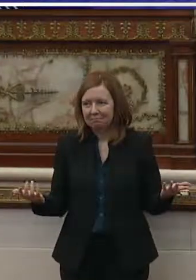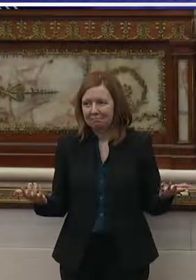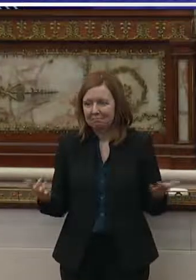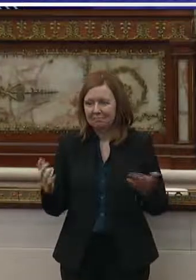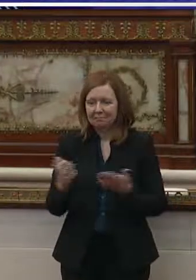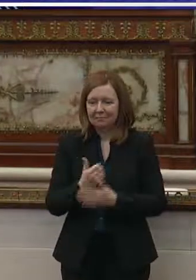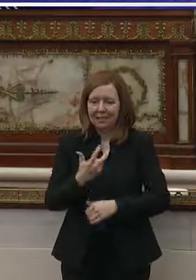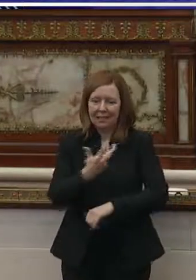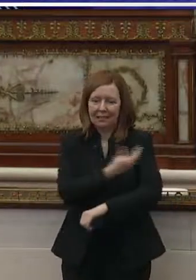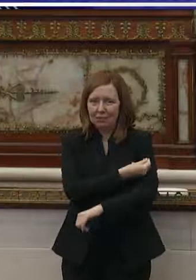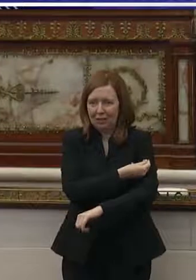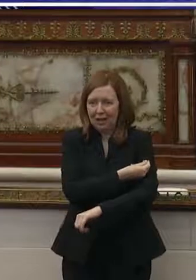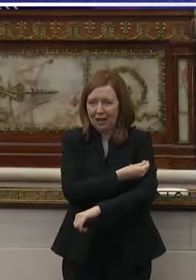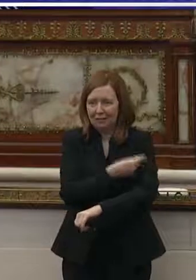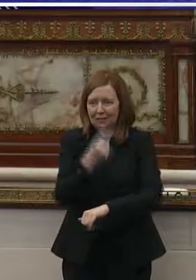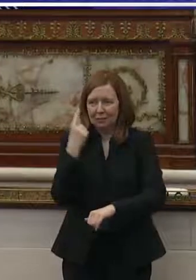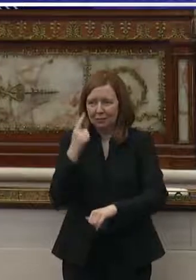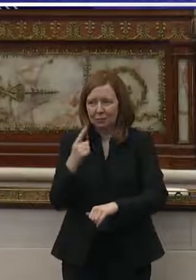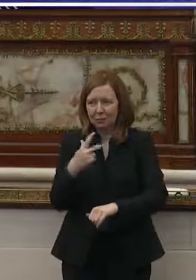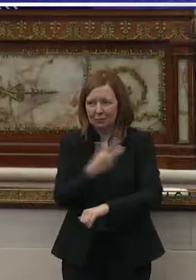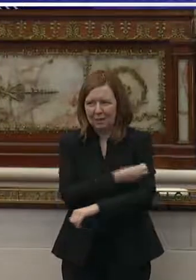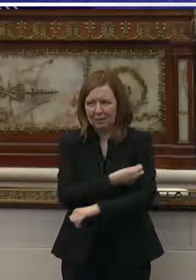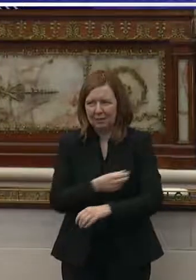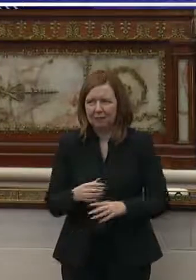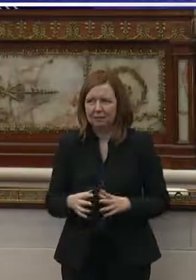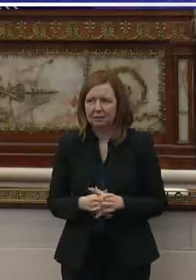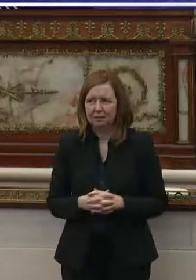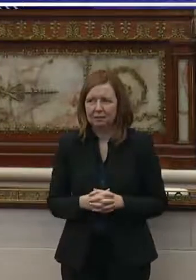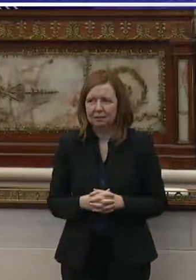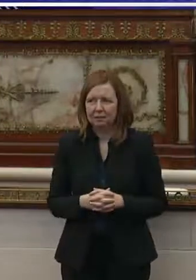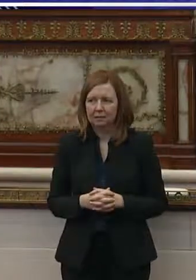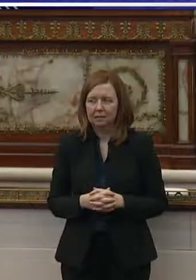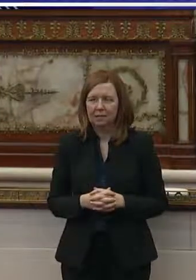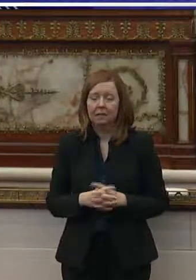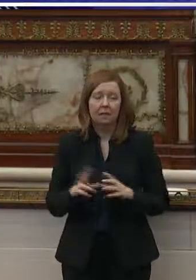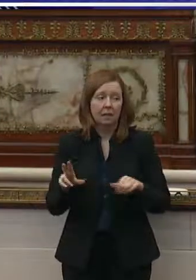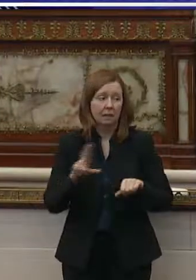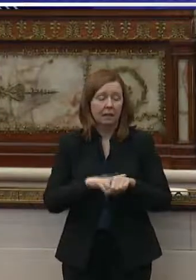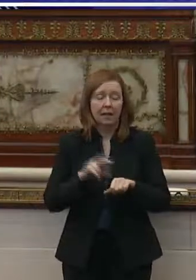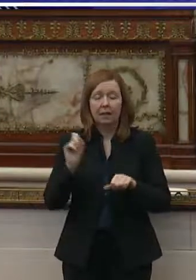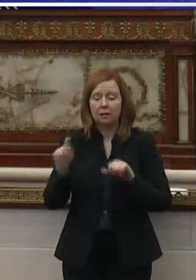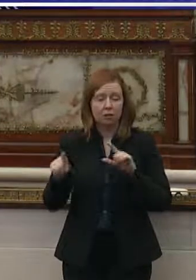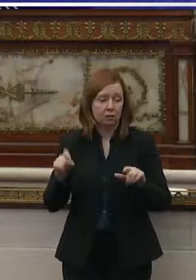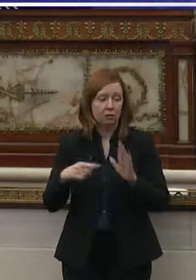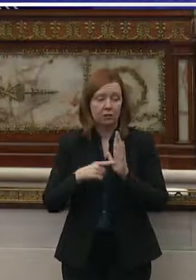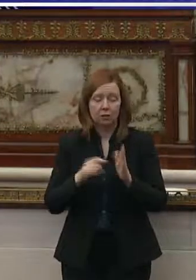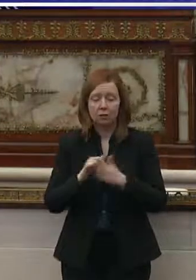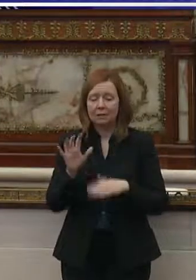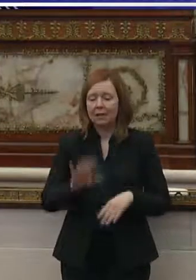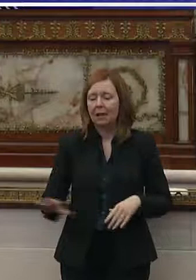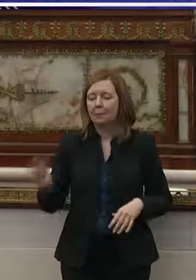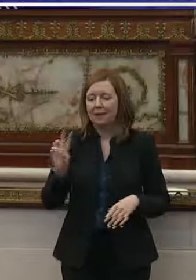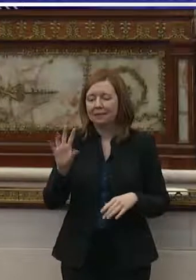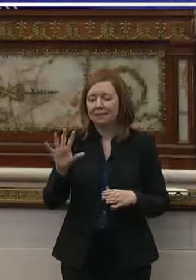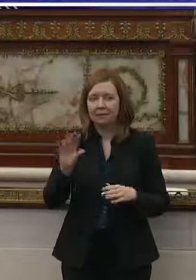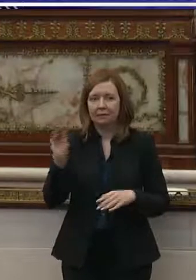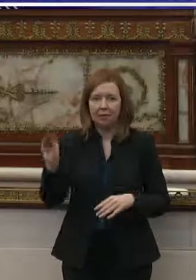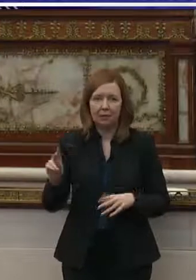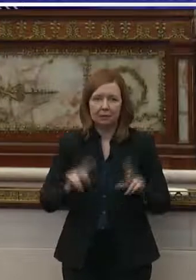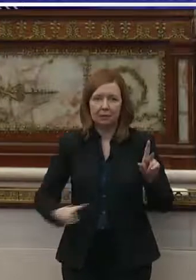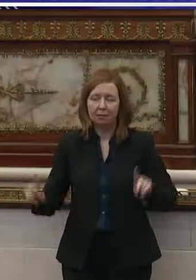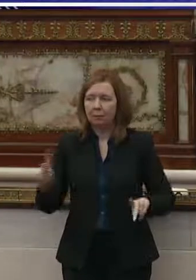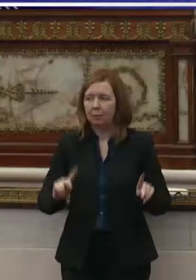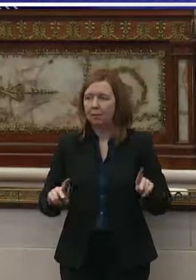getting the shot in the arm for vaccine? Yeah, so, national surveys show that about 65% of